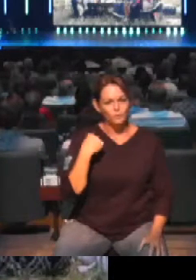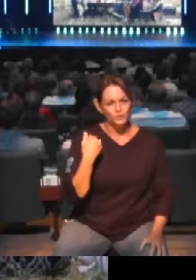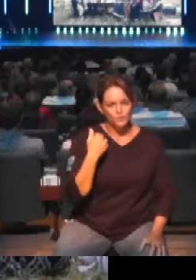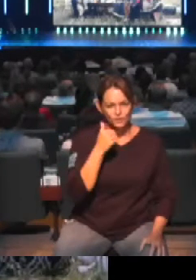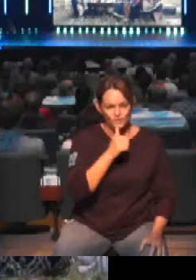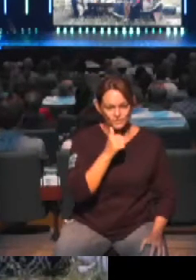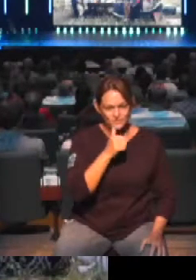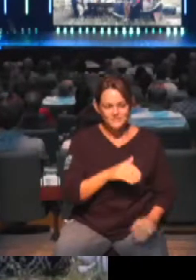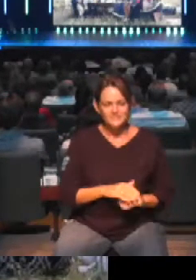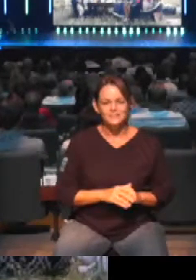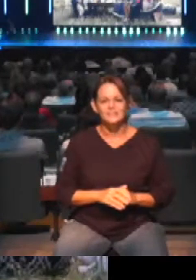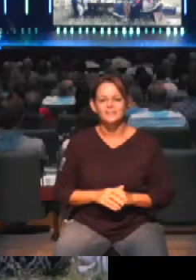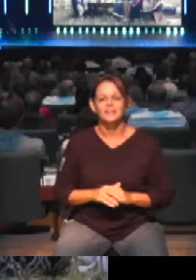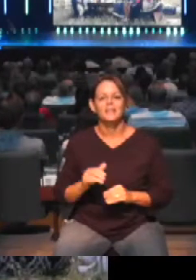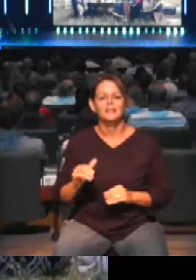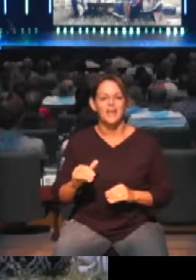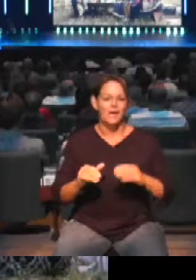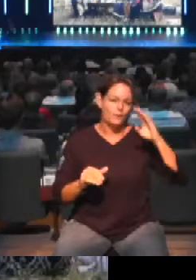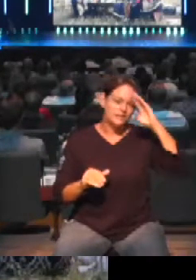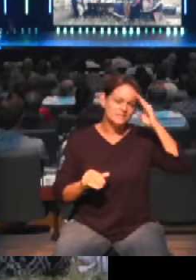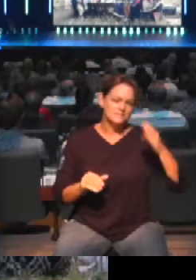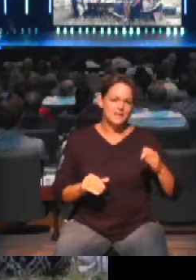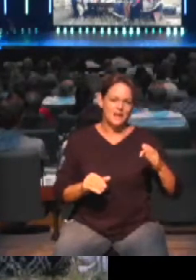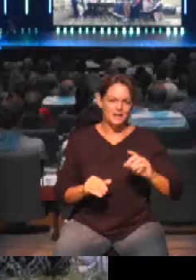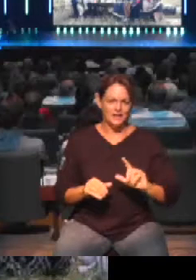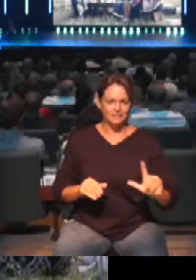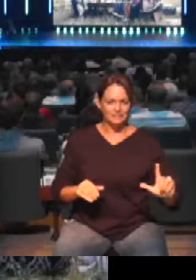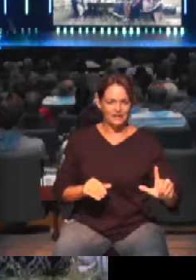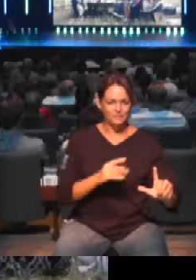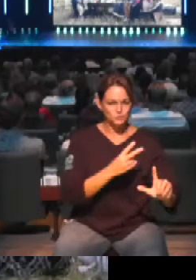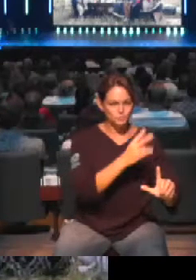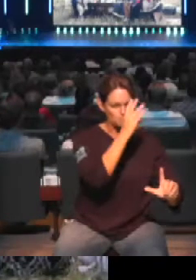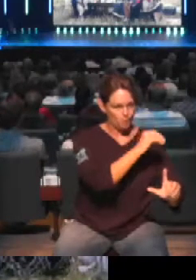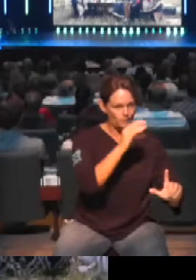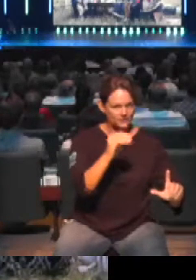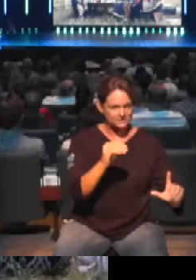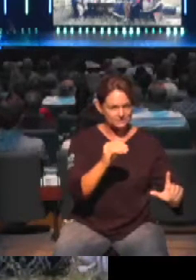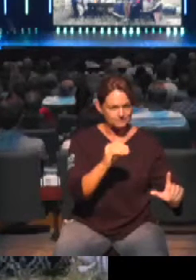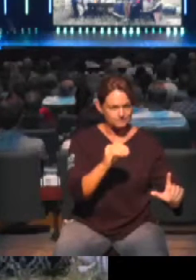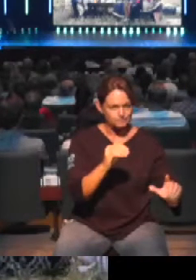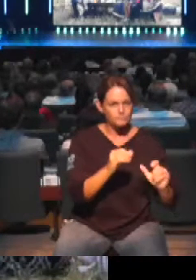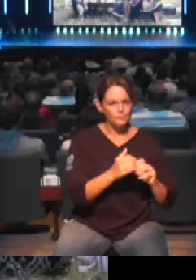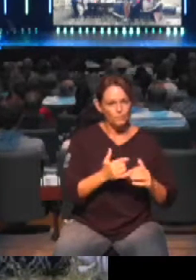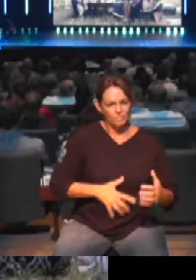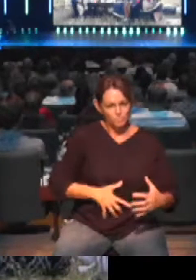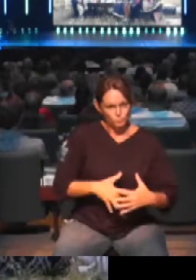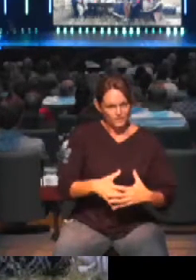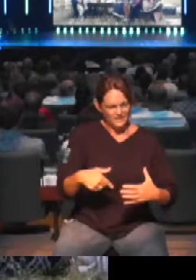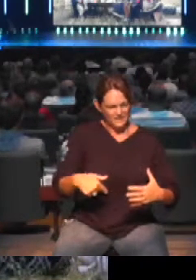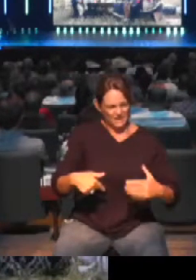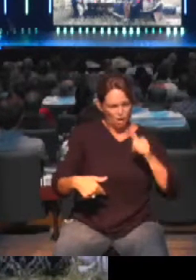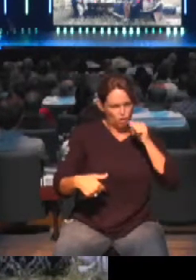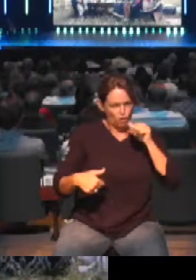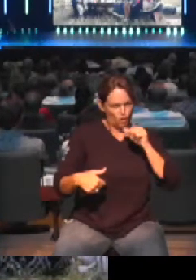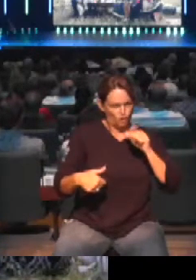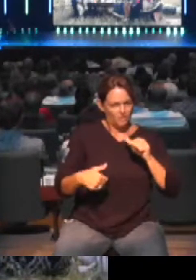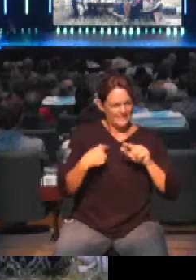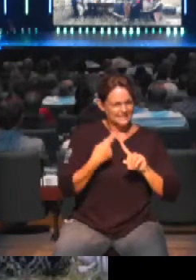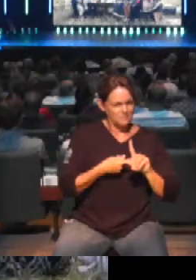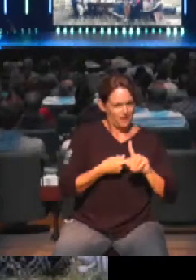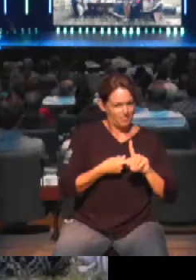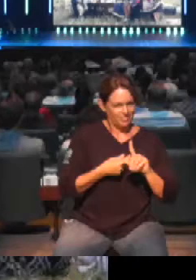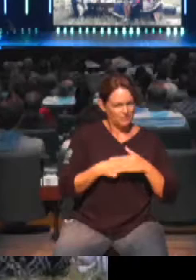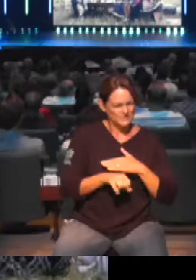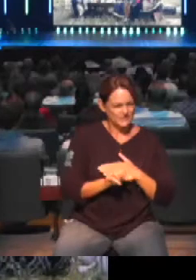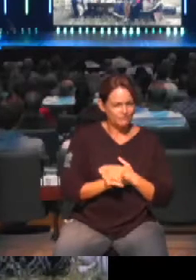girls. They just had a little boy. And then the son on the bottom left, he has 2 boys, and they have a little girl coming next month. So